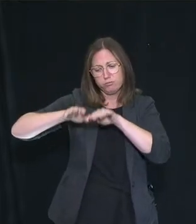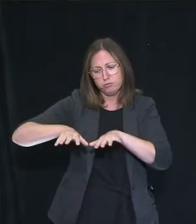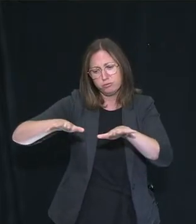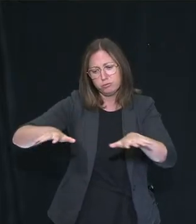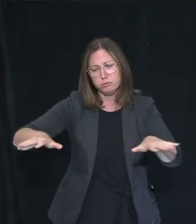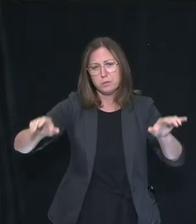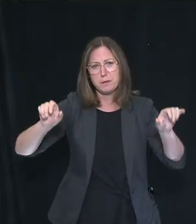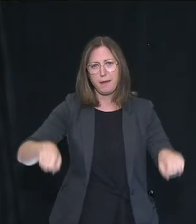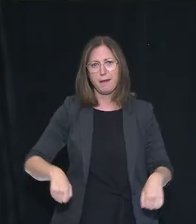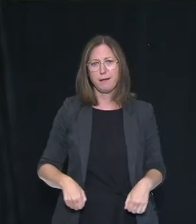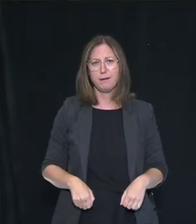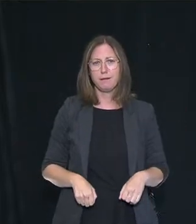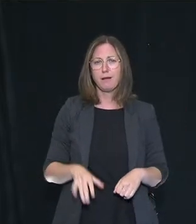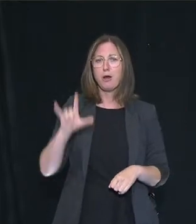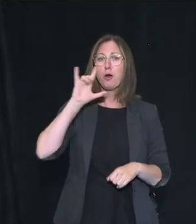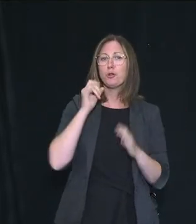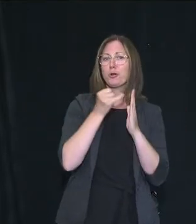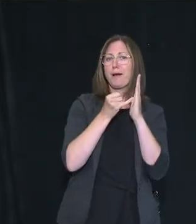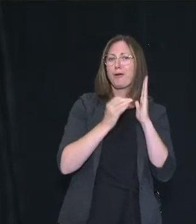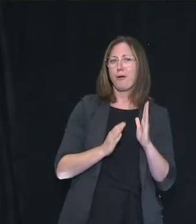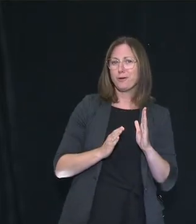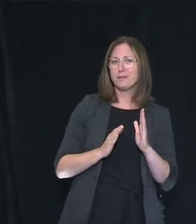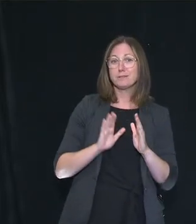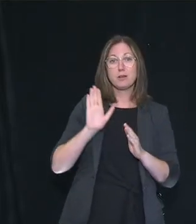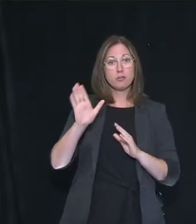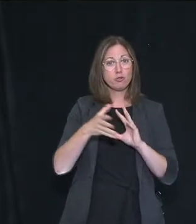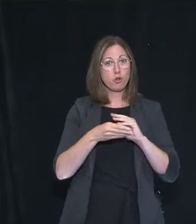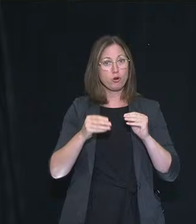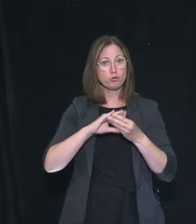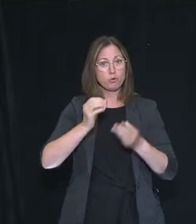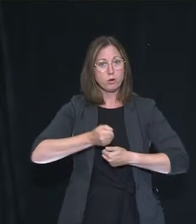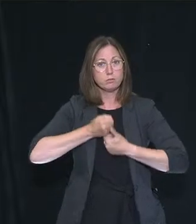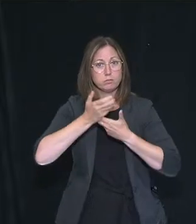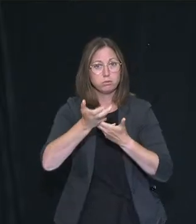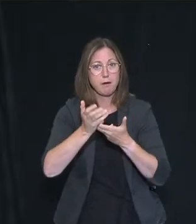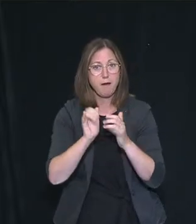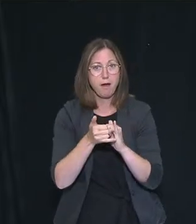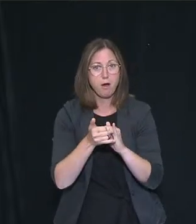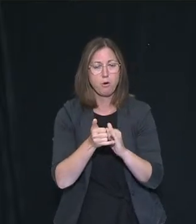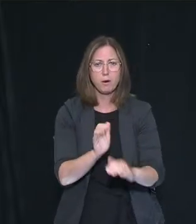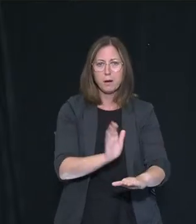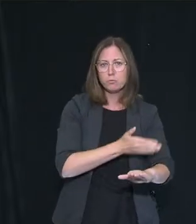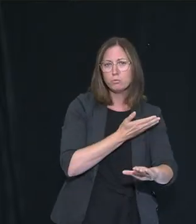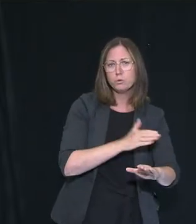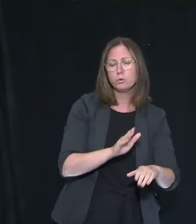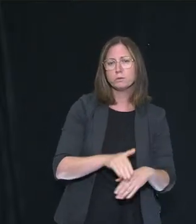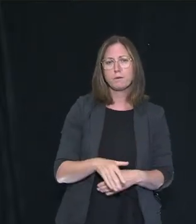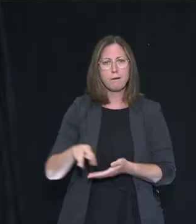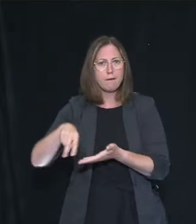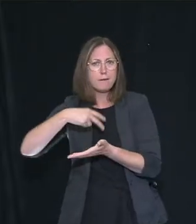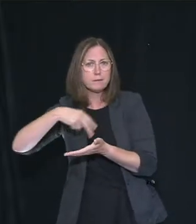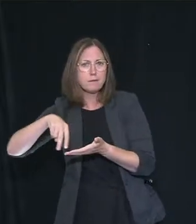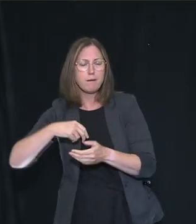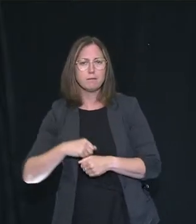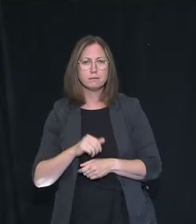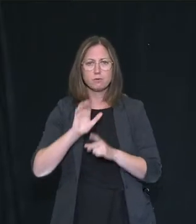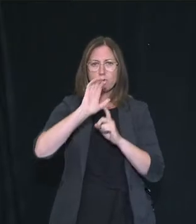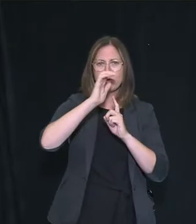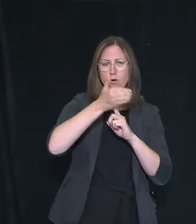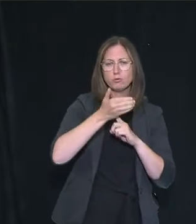are artists who are channeling their stories through their music, dance, cultures, and